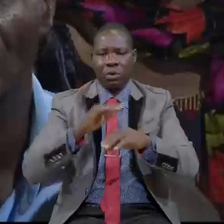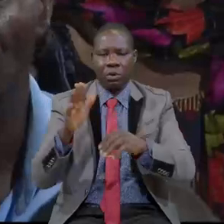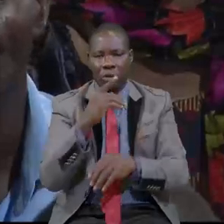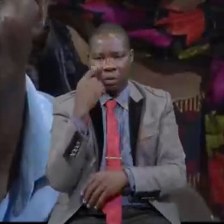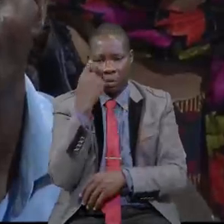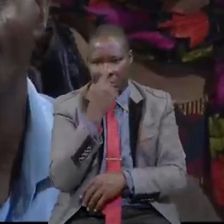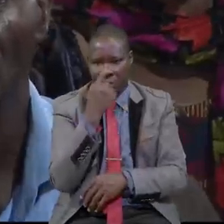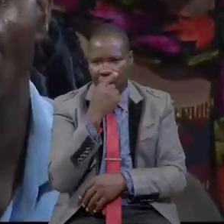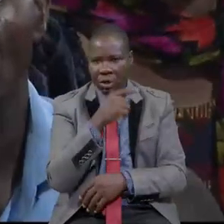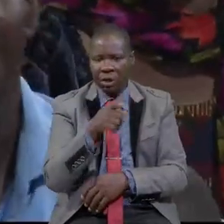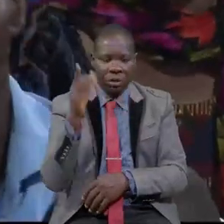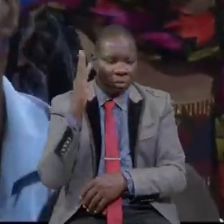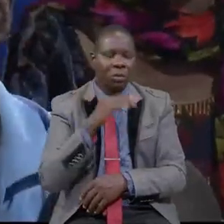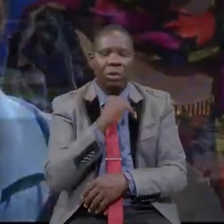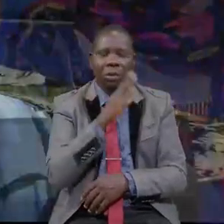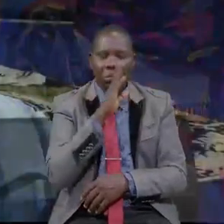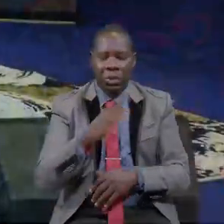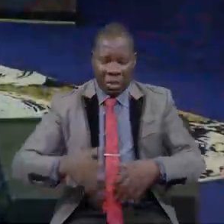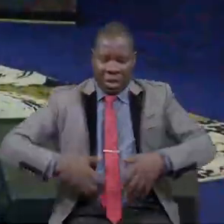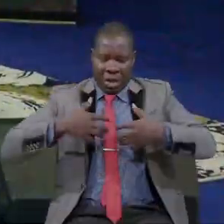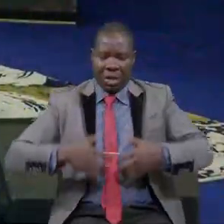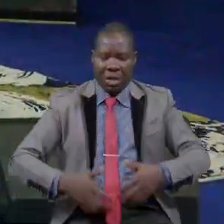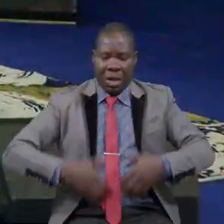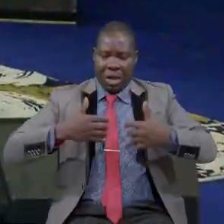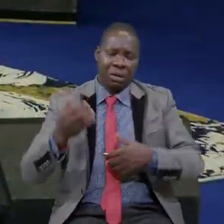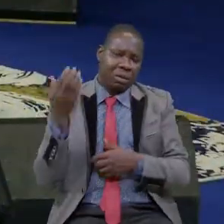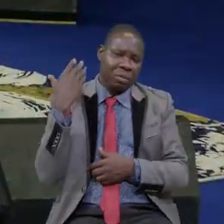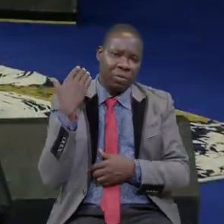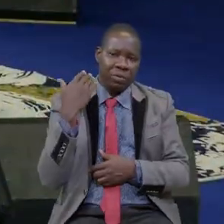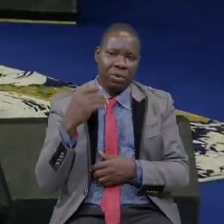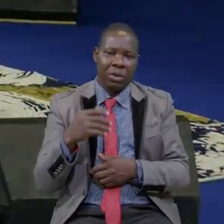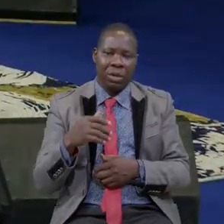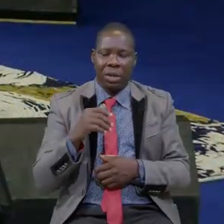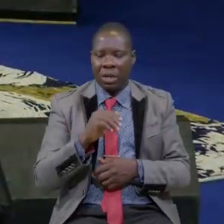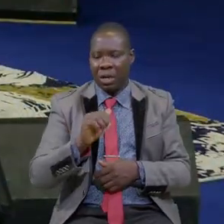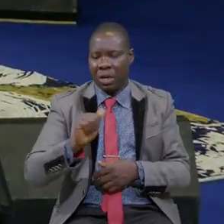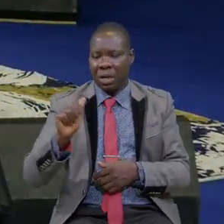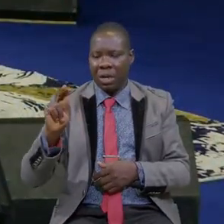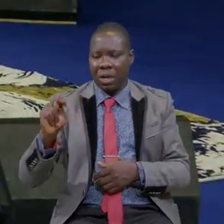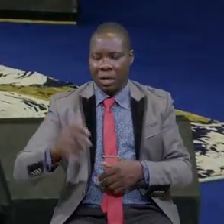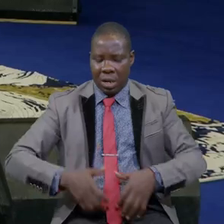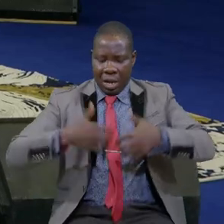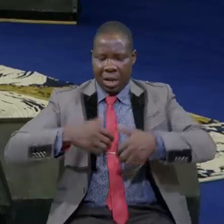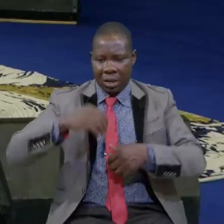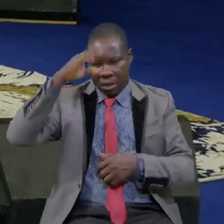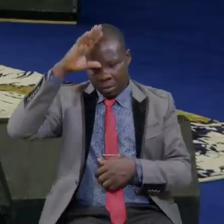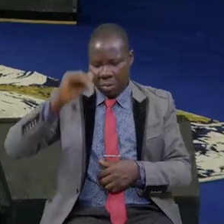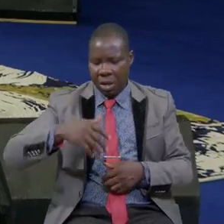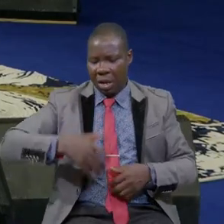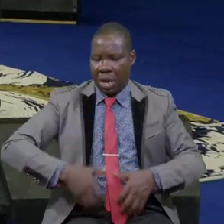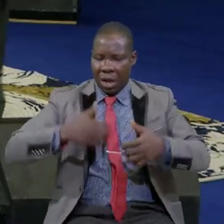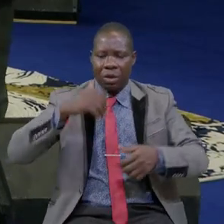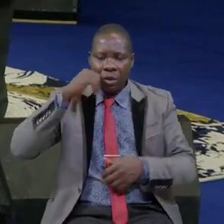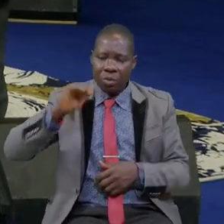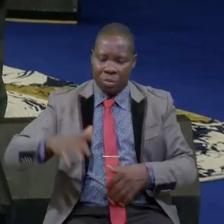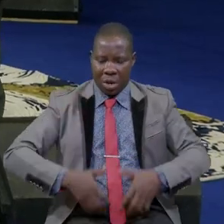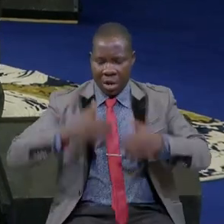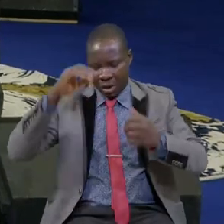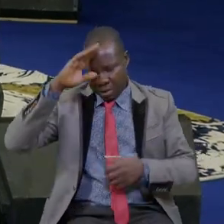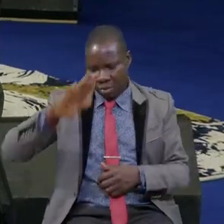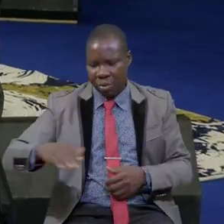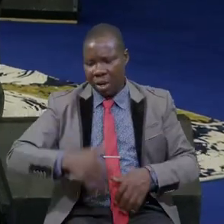been angry and angry and angry before you're an angry man an angry woman angry boy angry girl all through your life